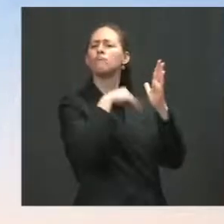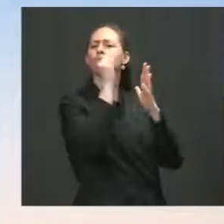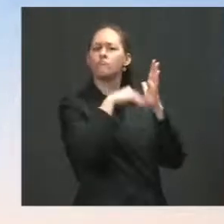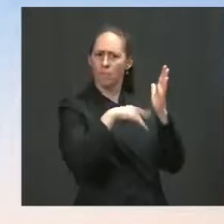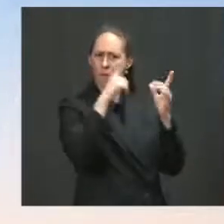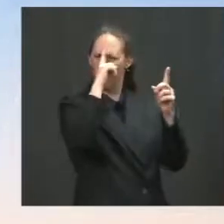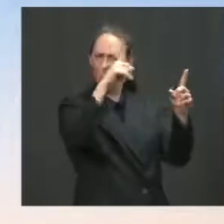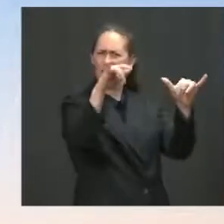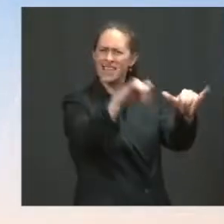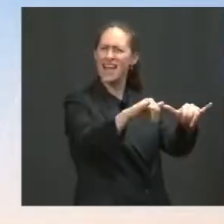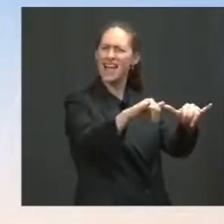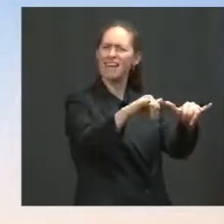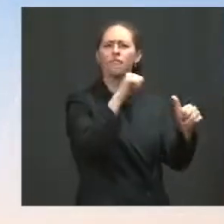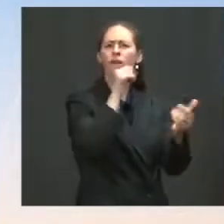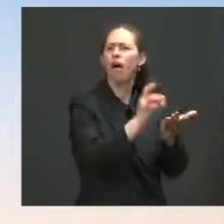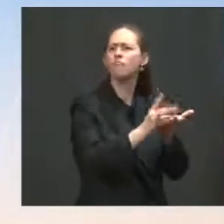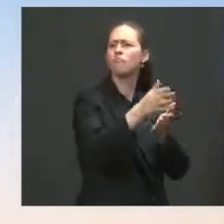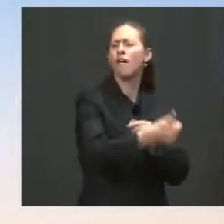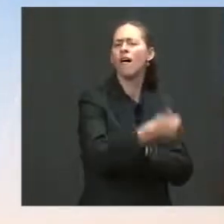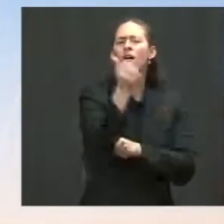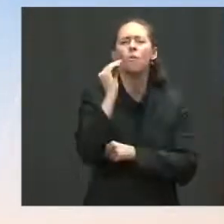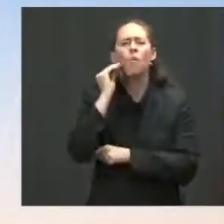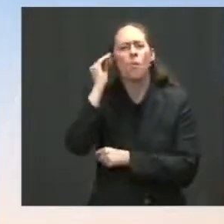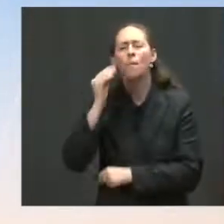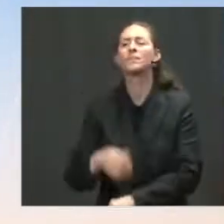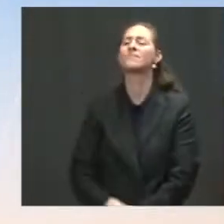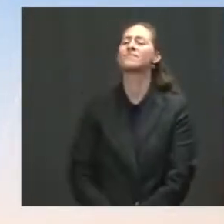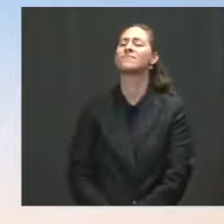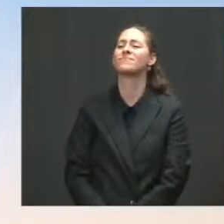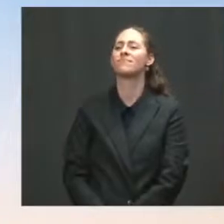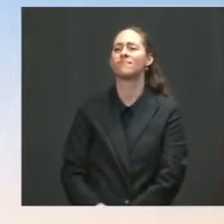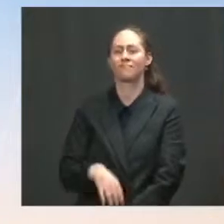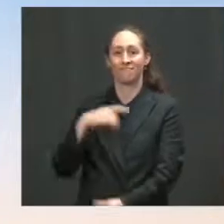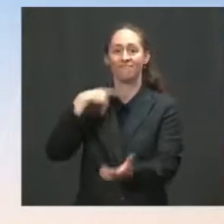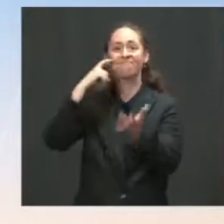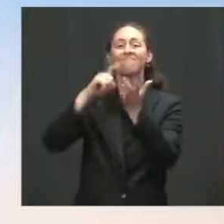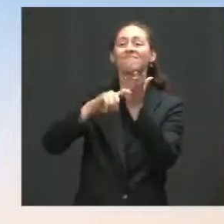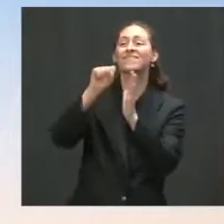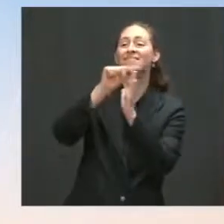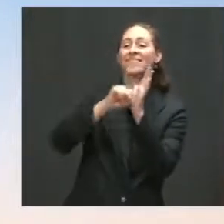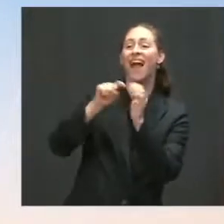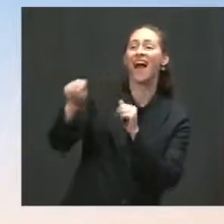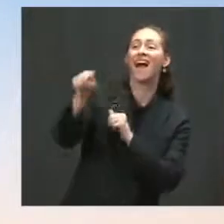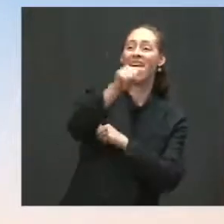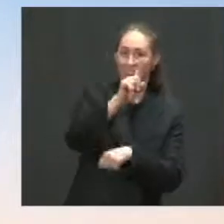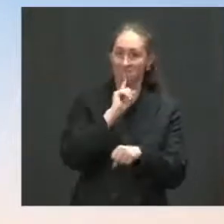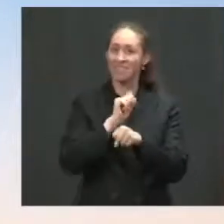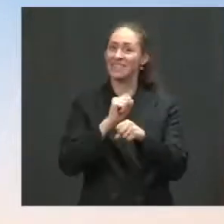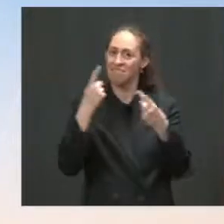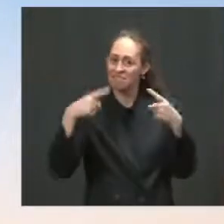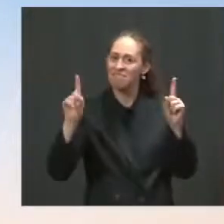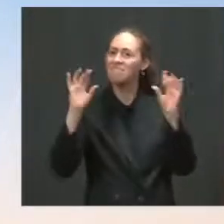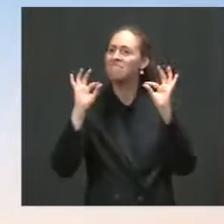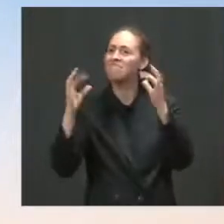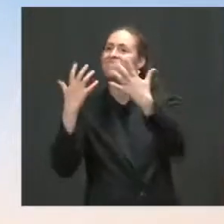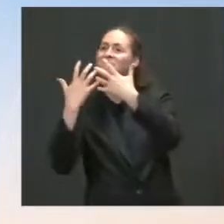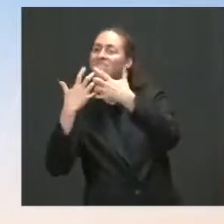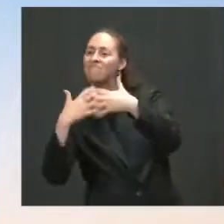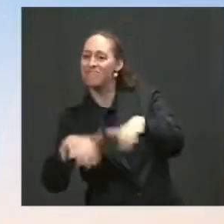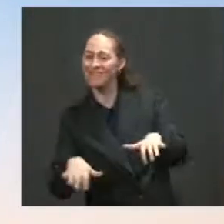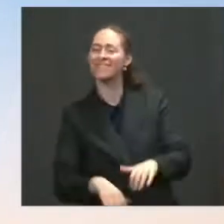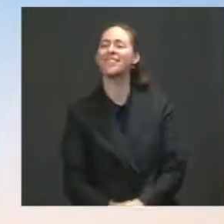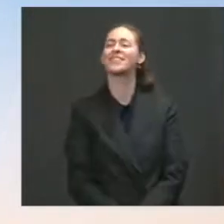mentioned Virginia yesterday, but as an example, Virginia is the second highest nationwide distributor of ERA funds in the nation and has given